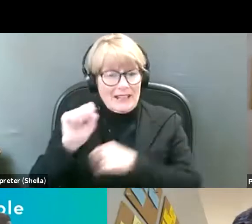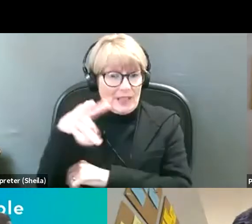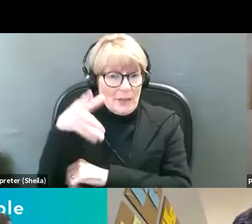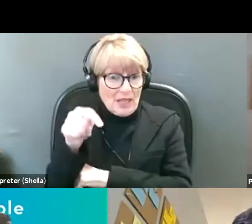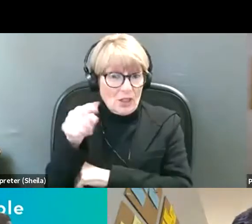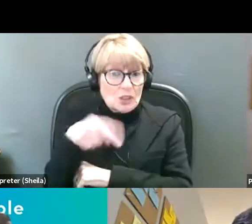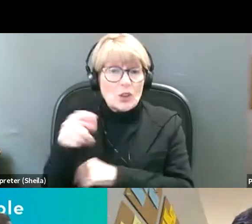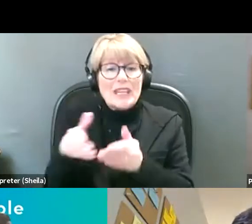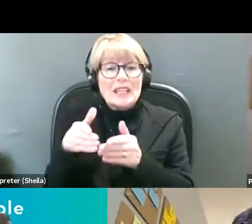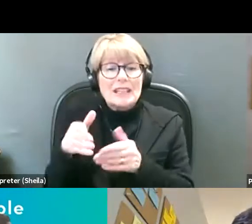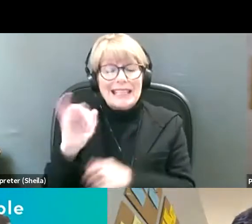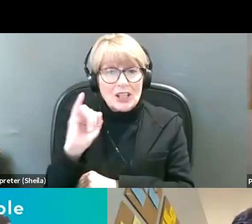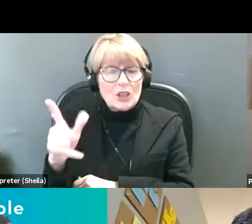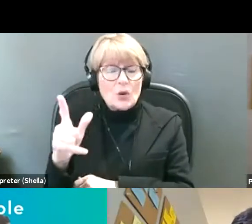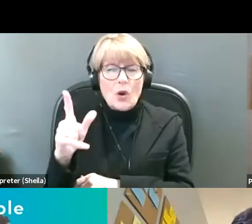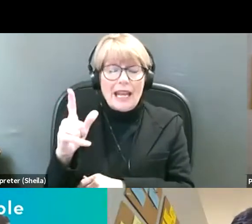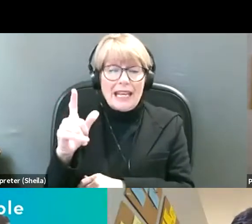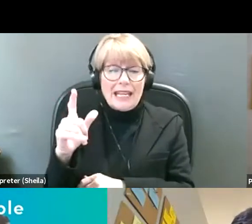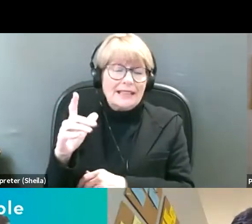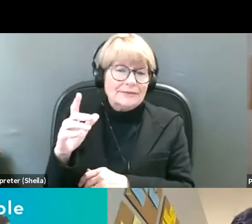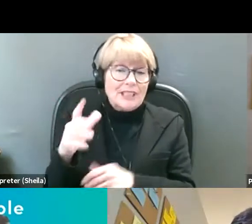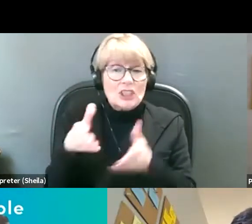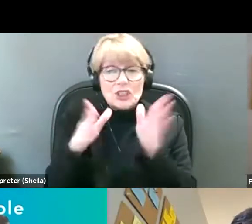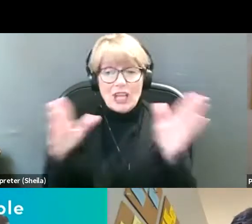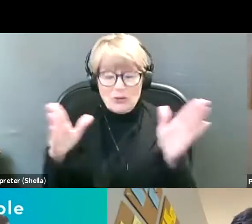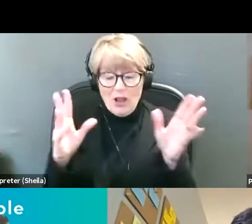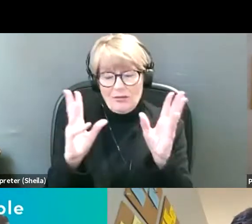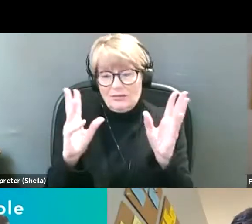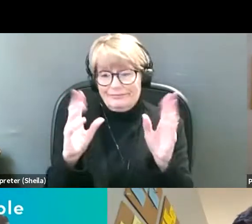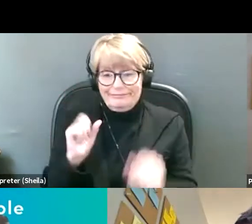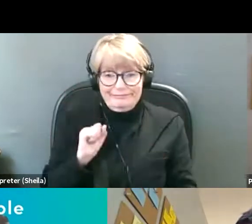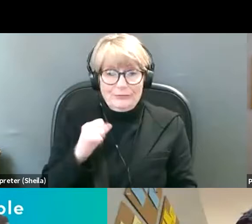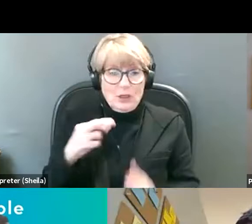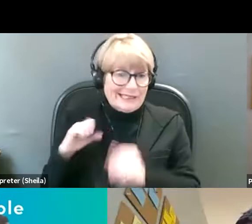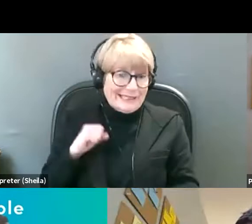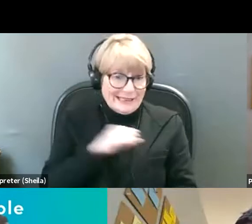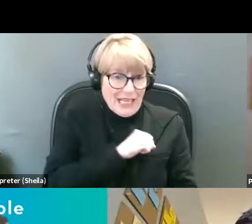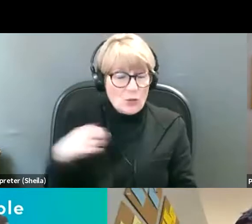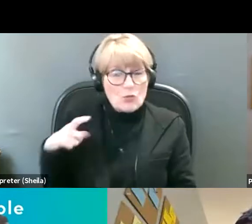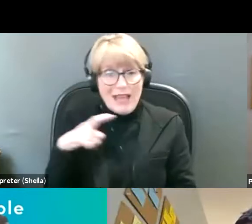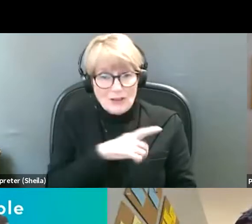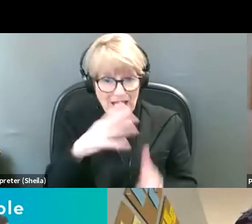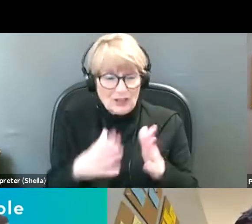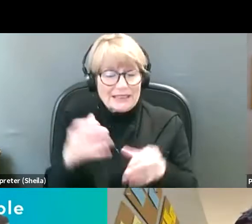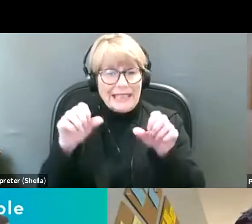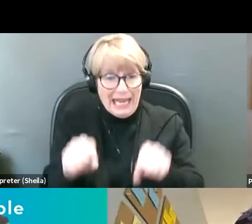to draw the required maps. So what can we do to ensure that communities are represented fairly?